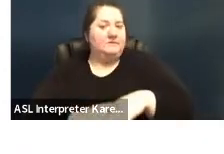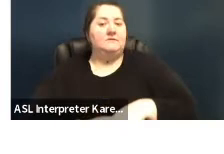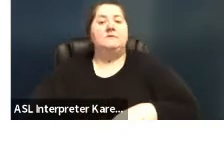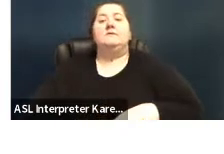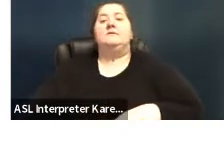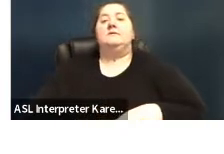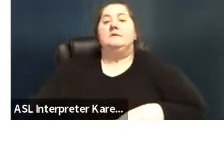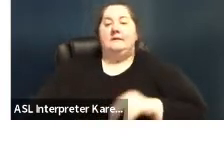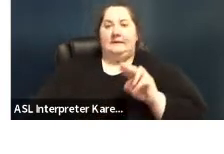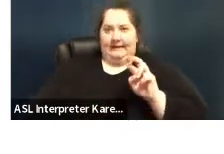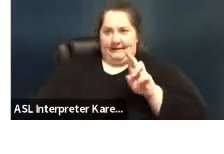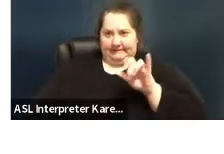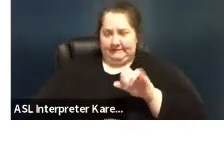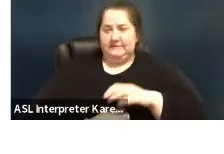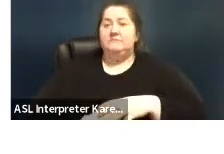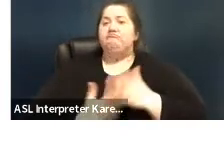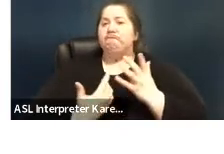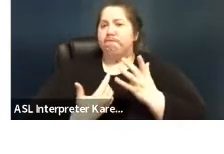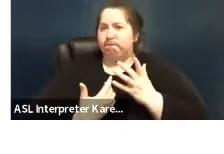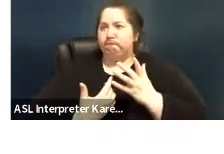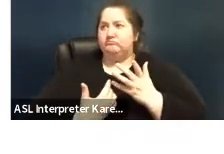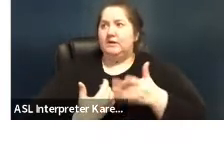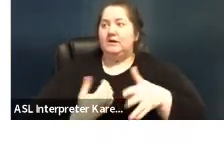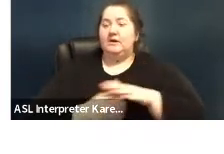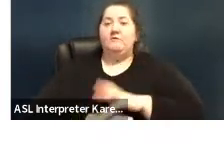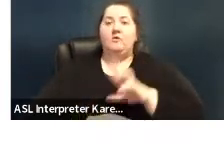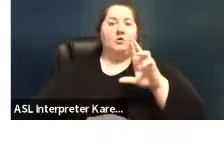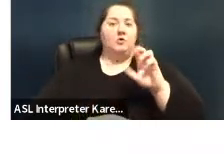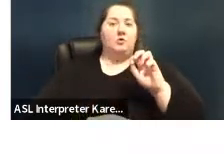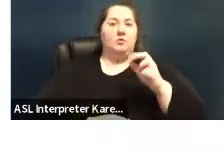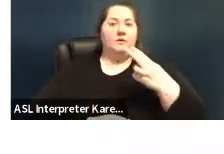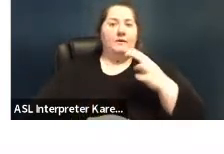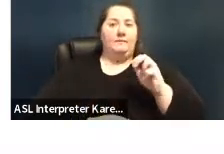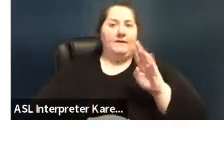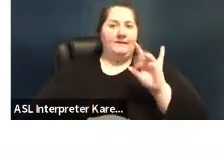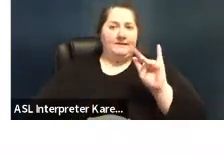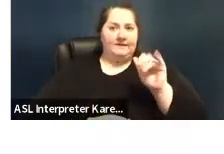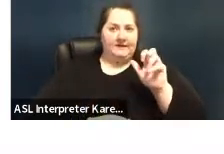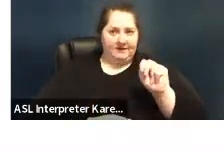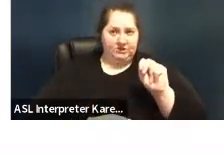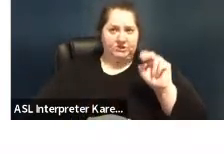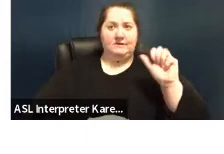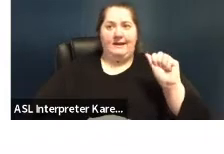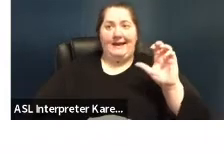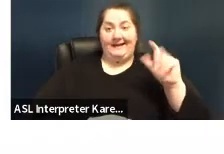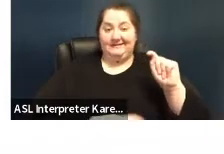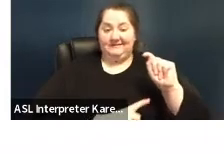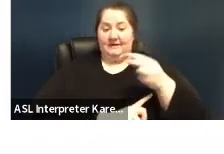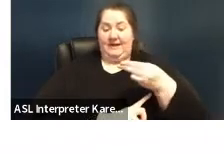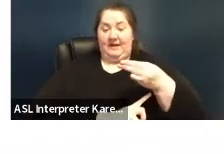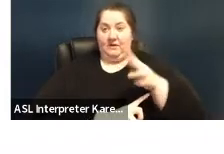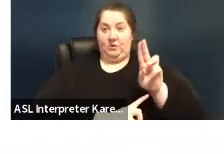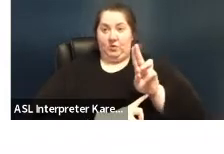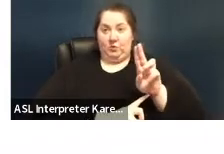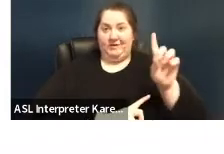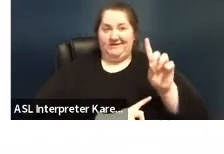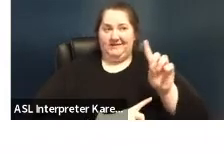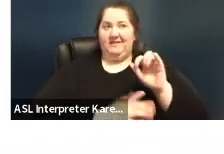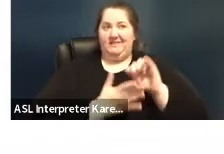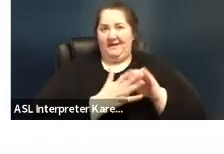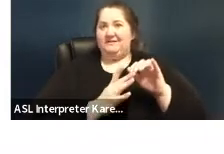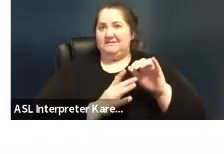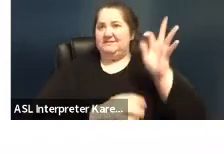That might be covered under the Rehabilitation Act because HUD is a federal